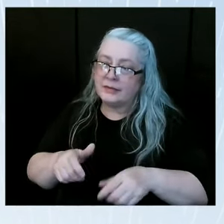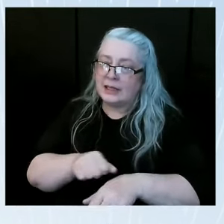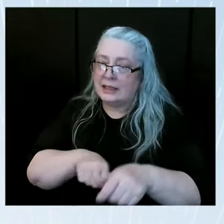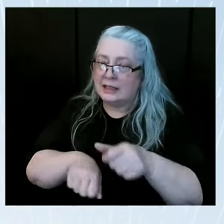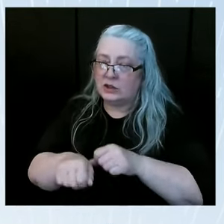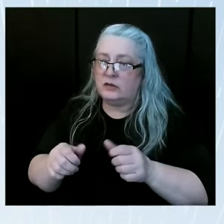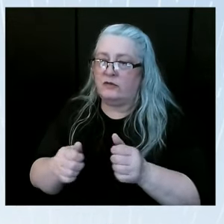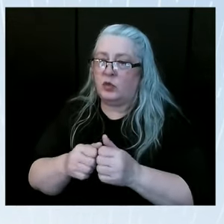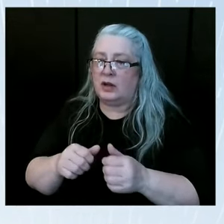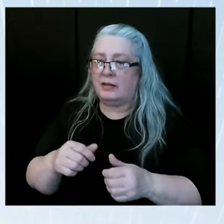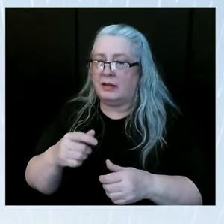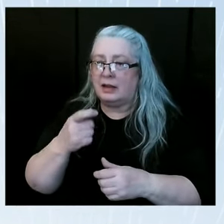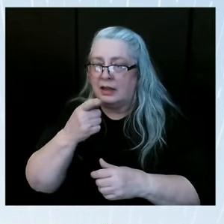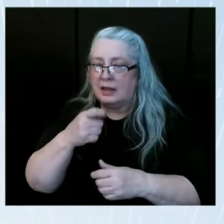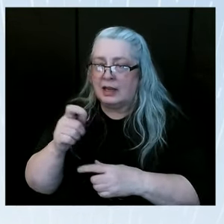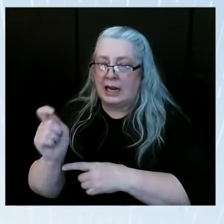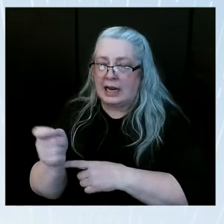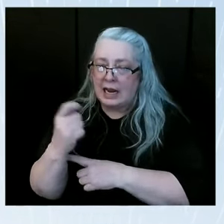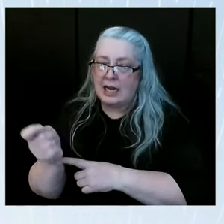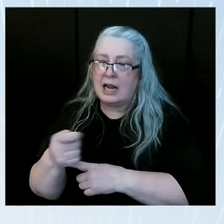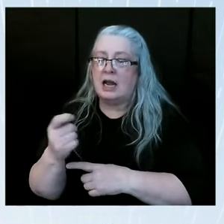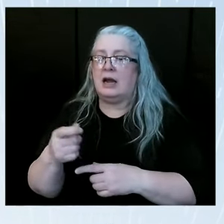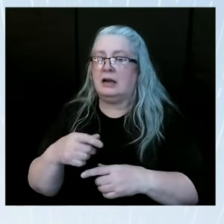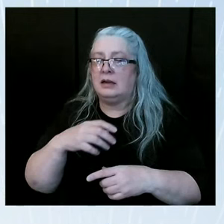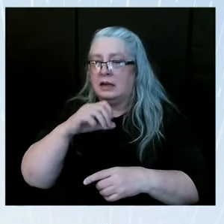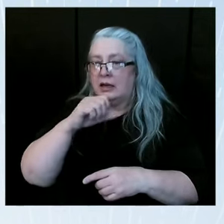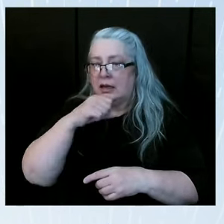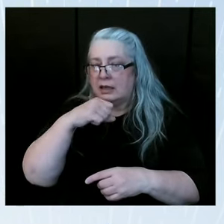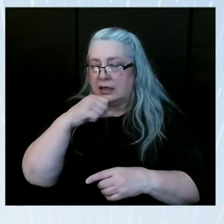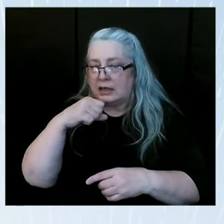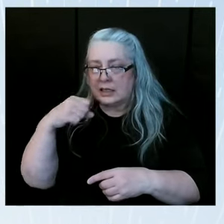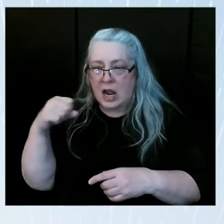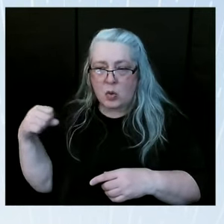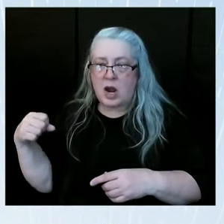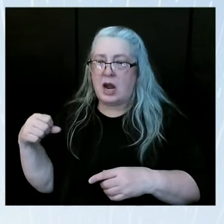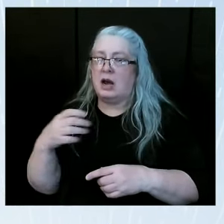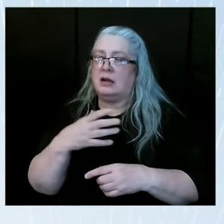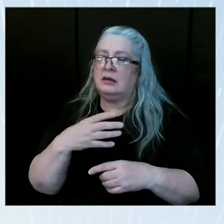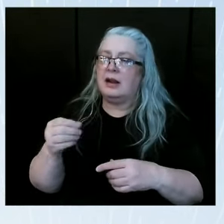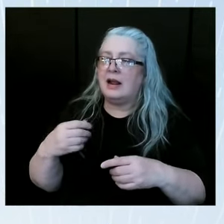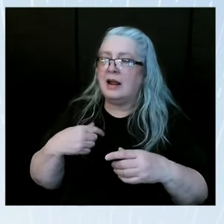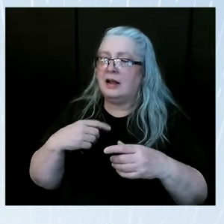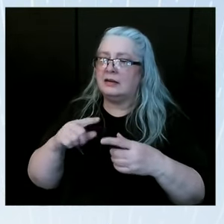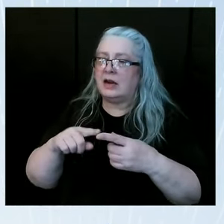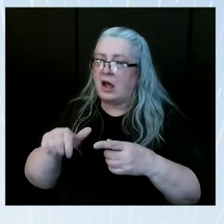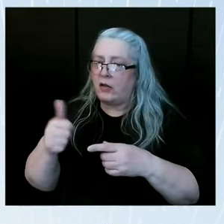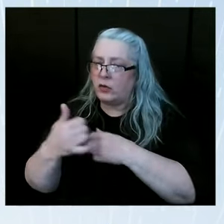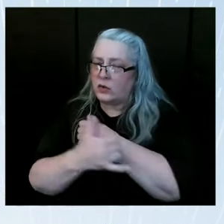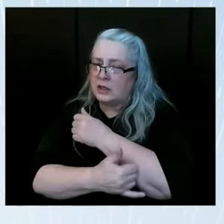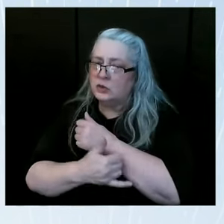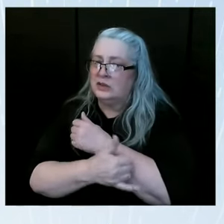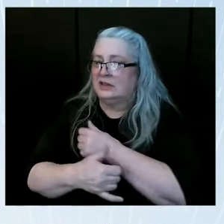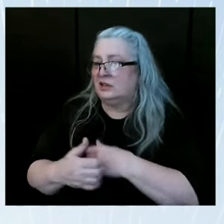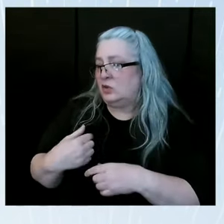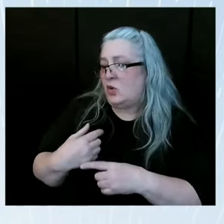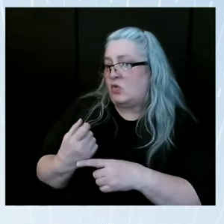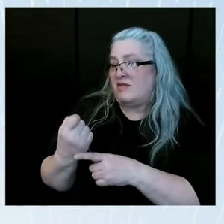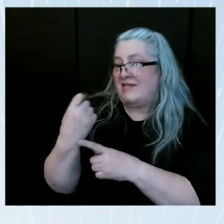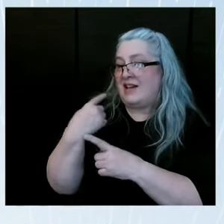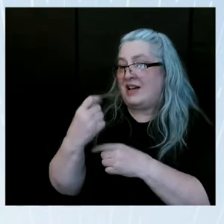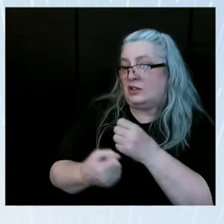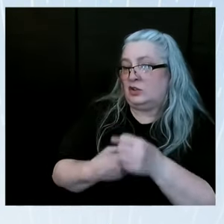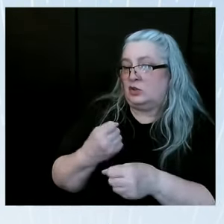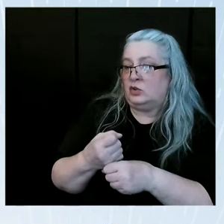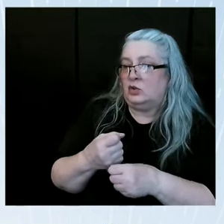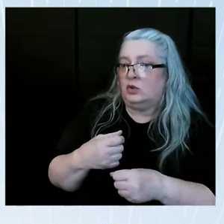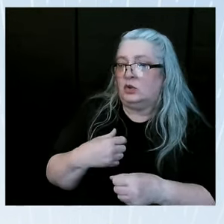Last year, Ambassador Tai announced that USTR will develop its first ever trade strategy to combat forced labor.